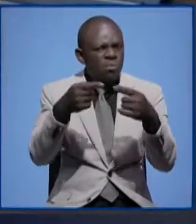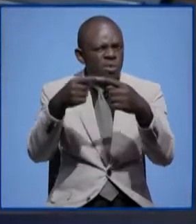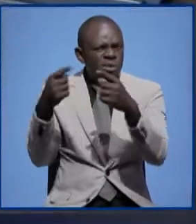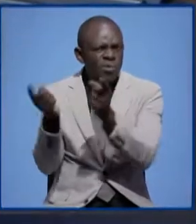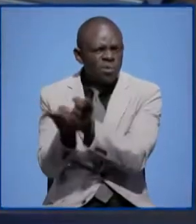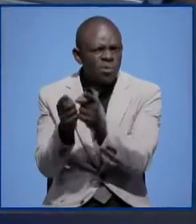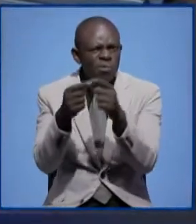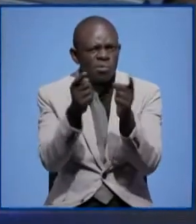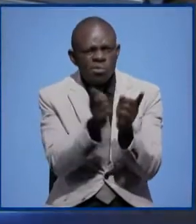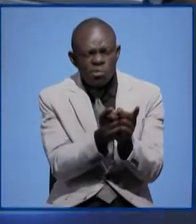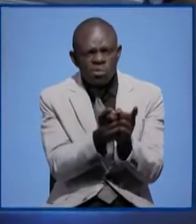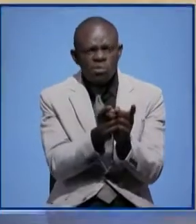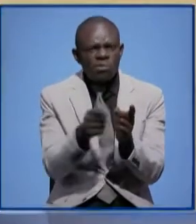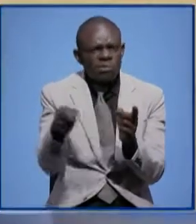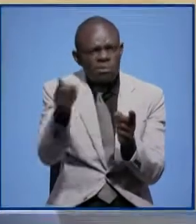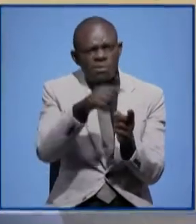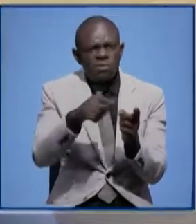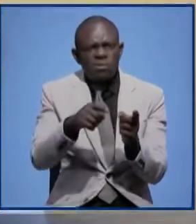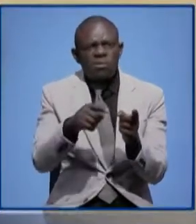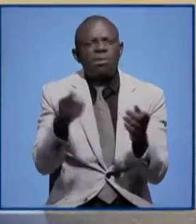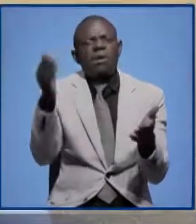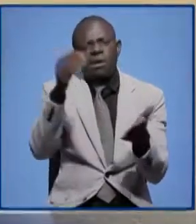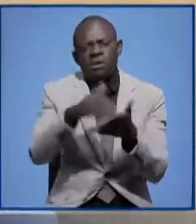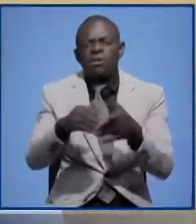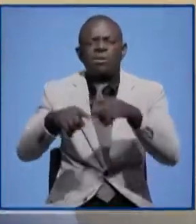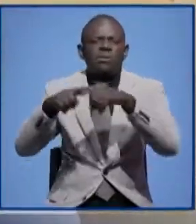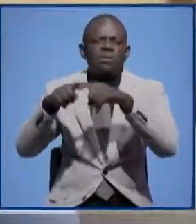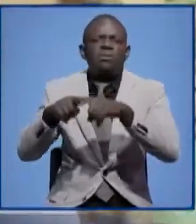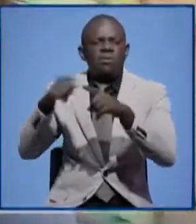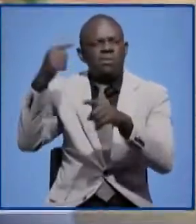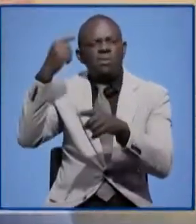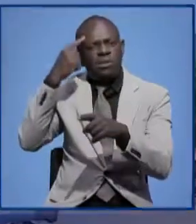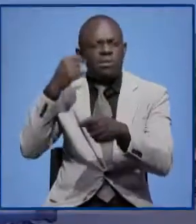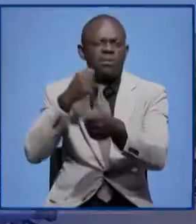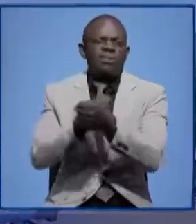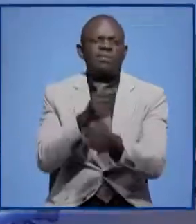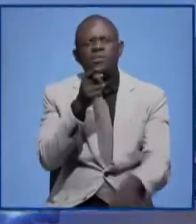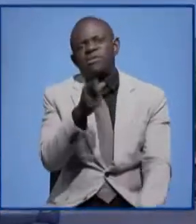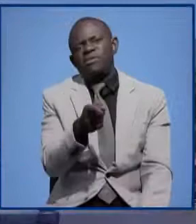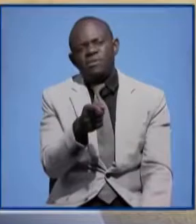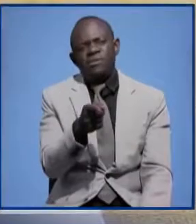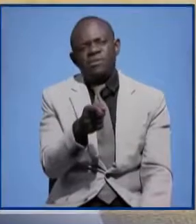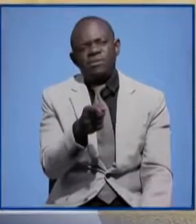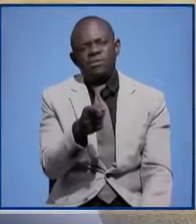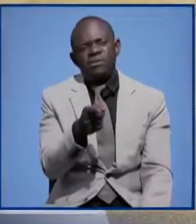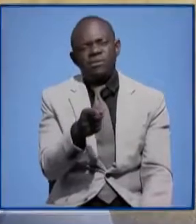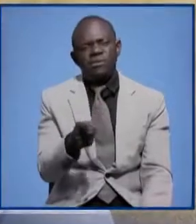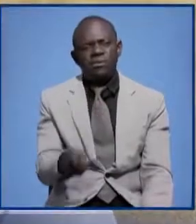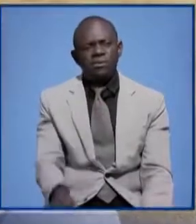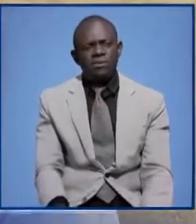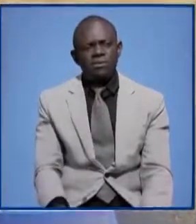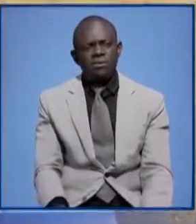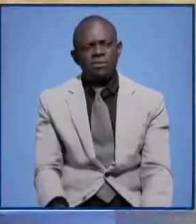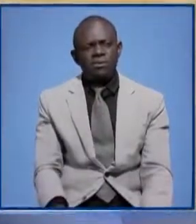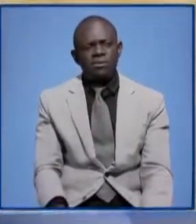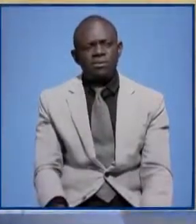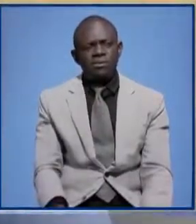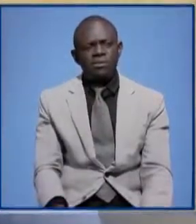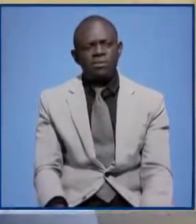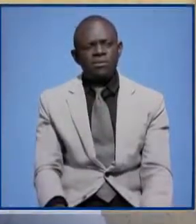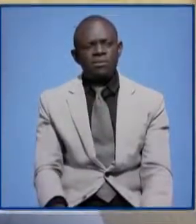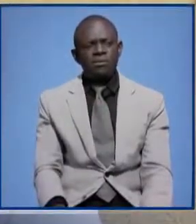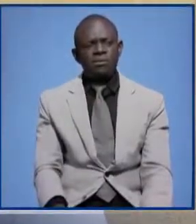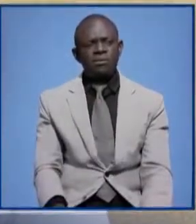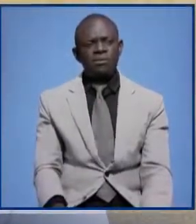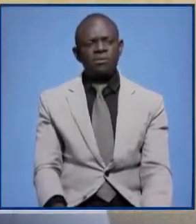too reliant on government for survival. This is a situation which now demands attention. Cooperatives should